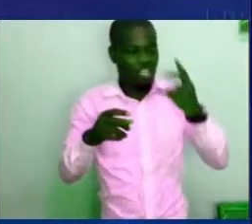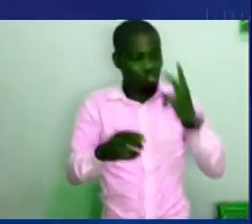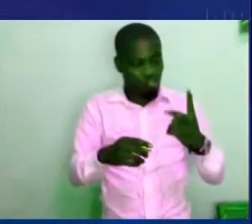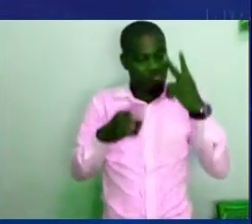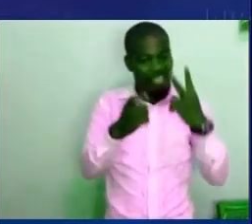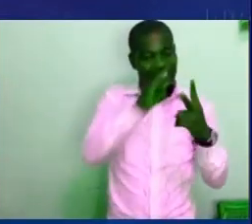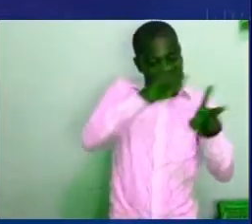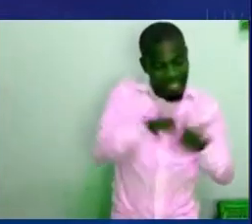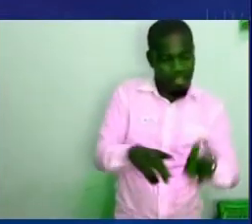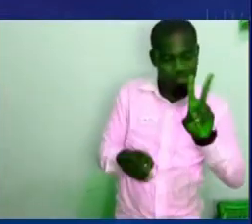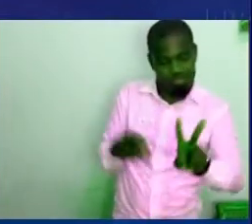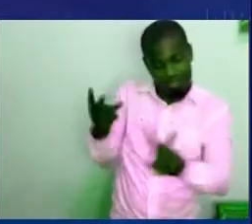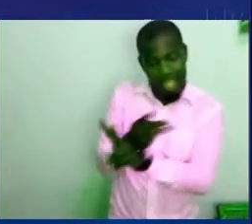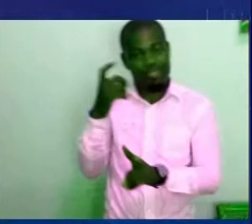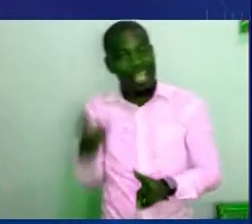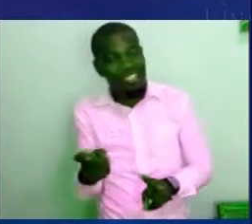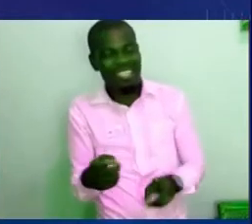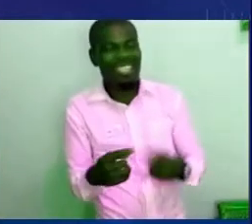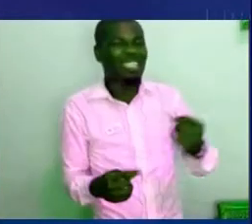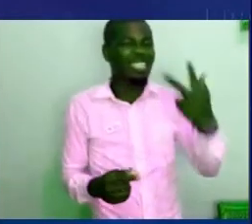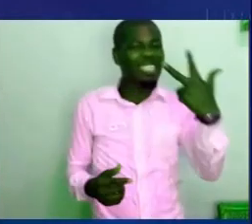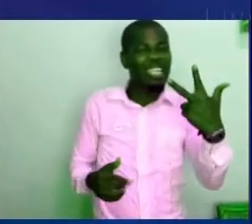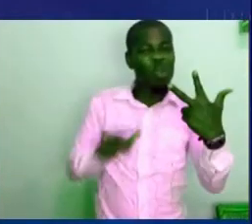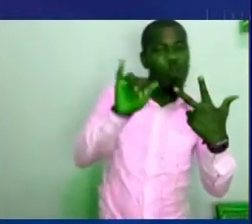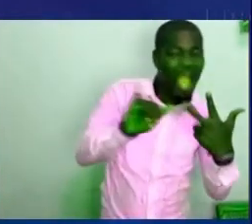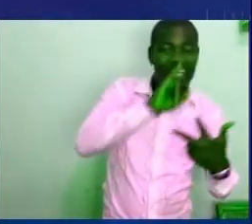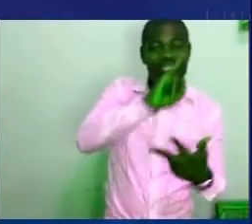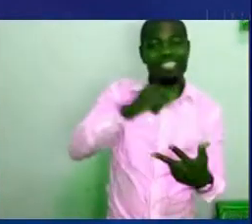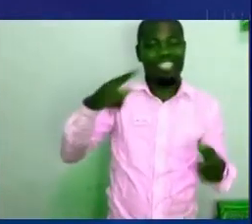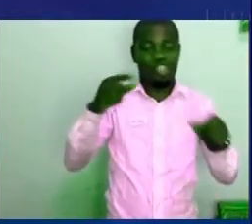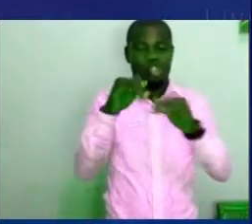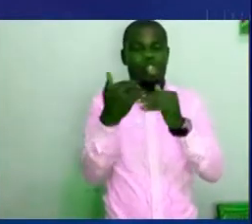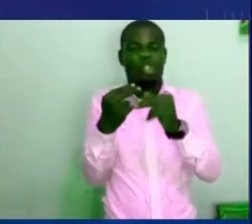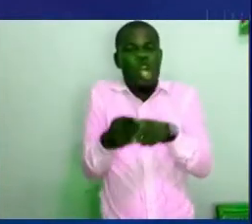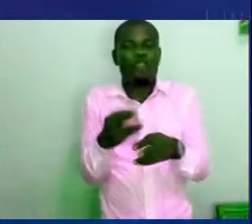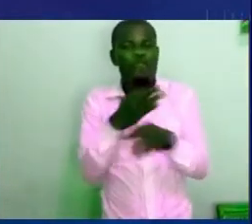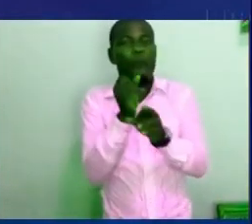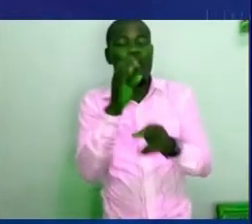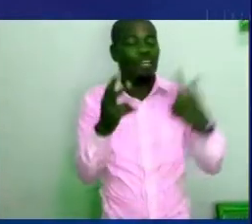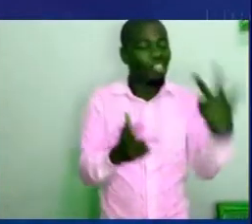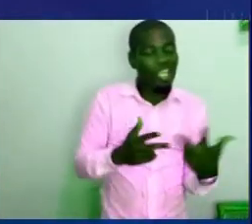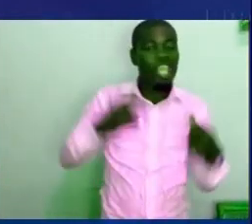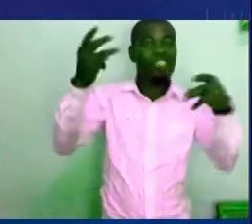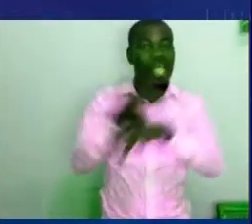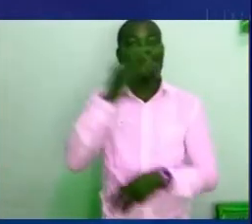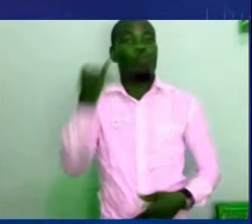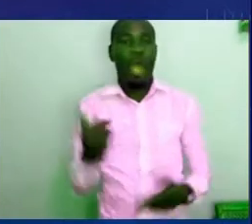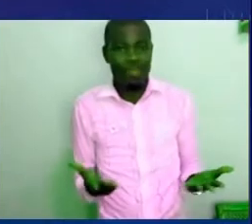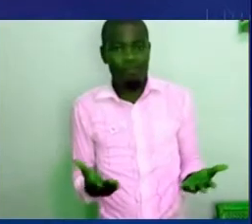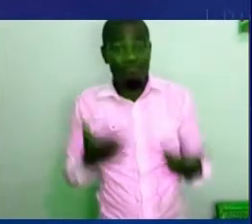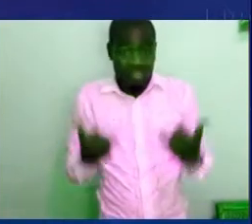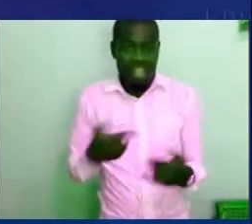x, 2x is the same as 2 times x, and the 3y is the short form of 3 times